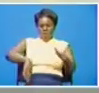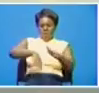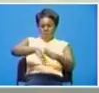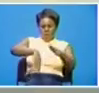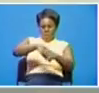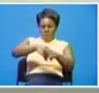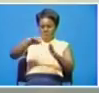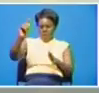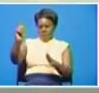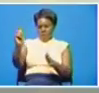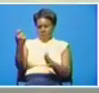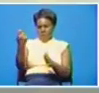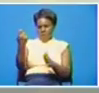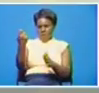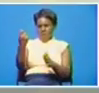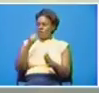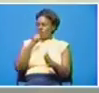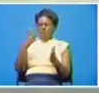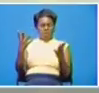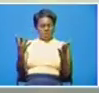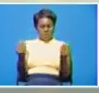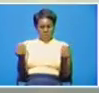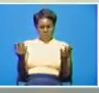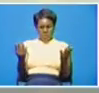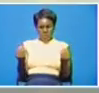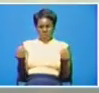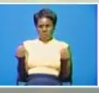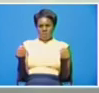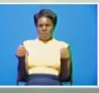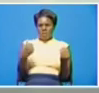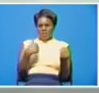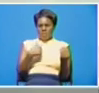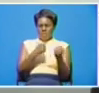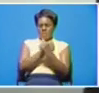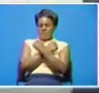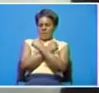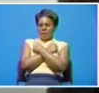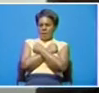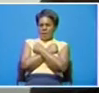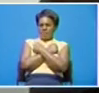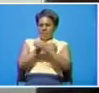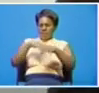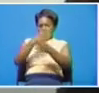Kenya. It's really not been easy, and I love what Nick